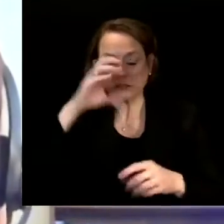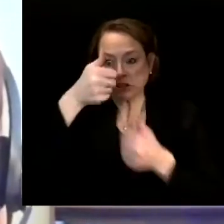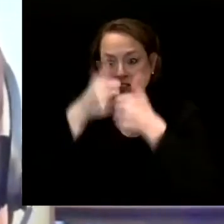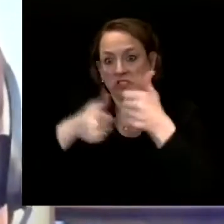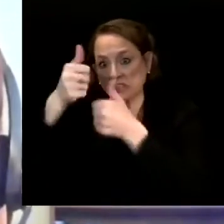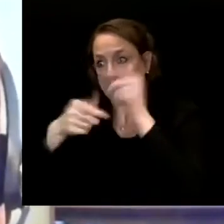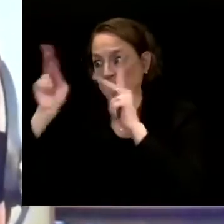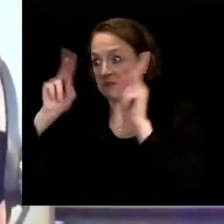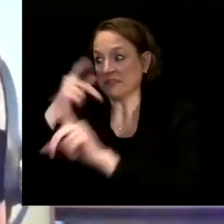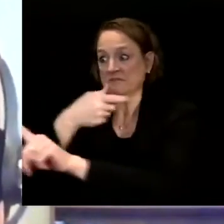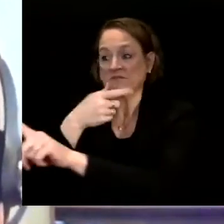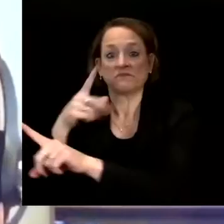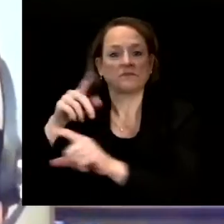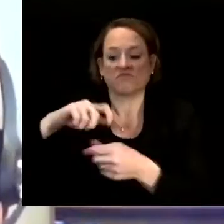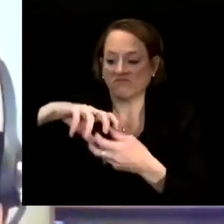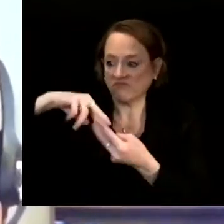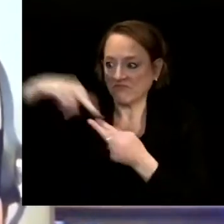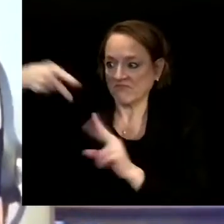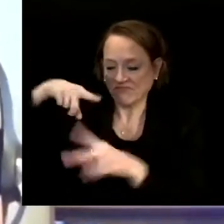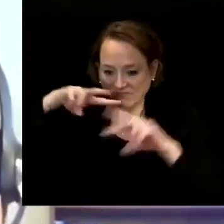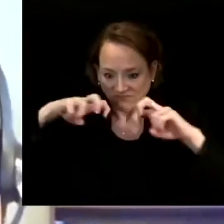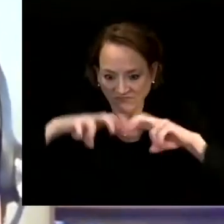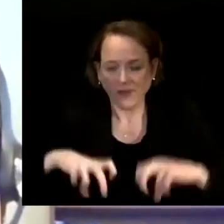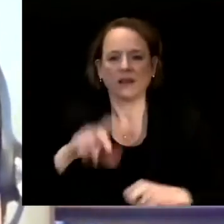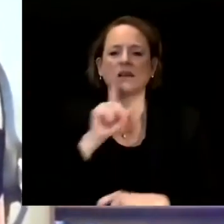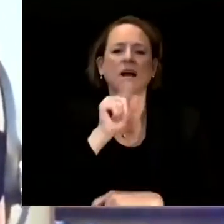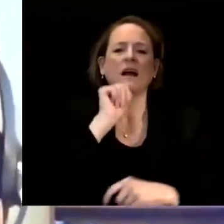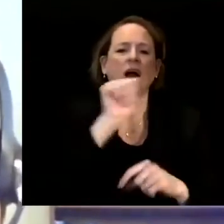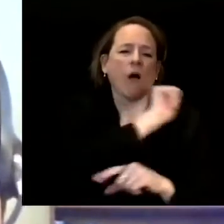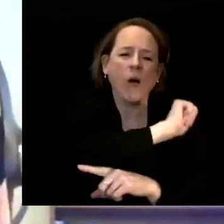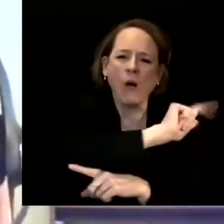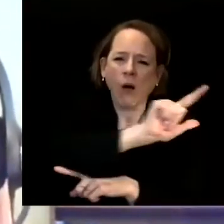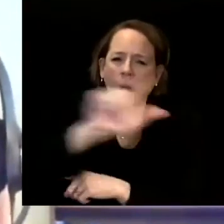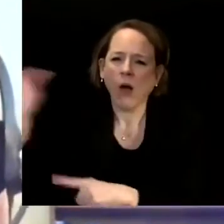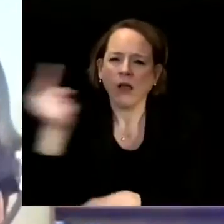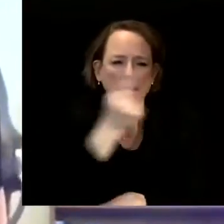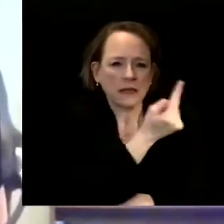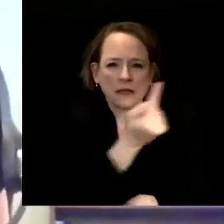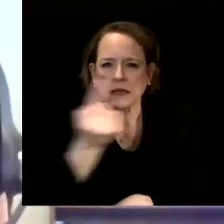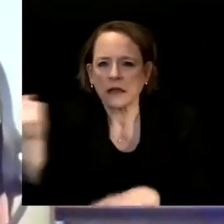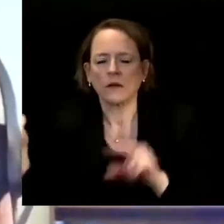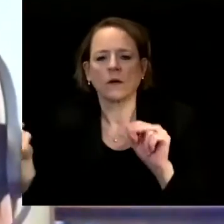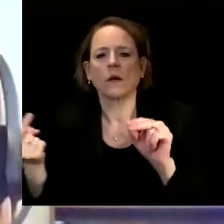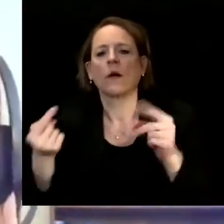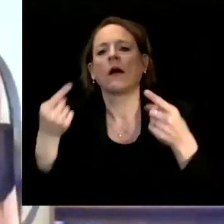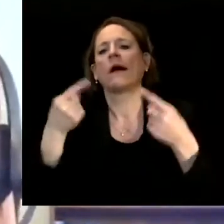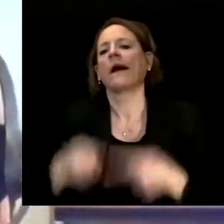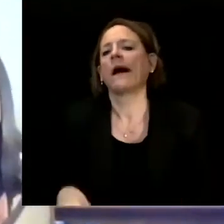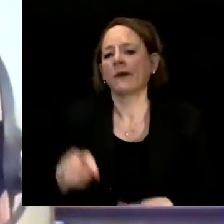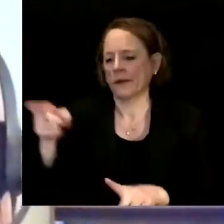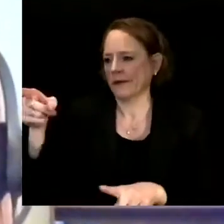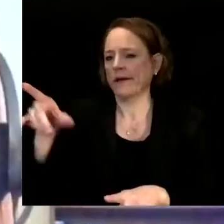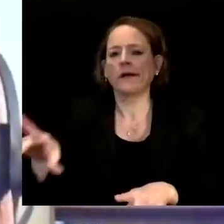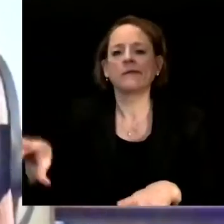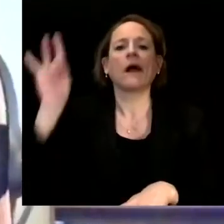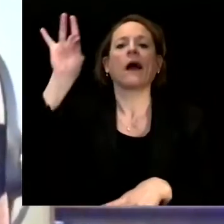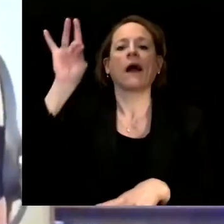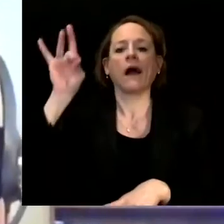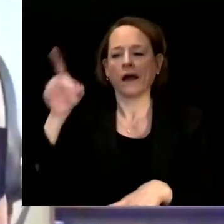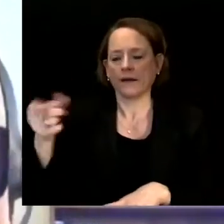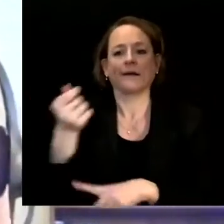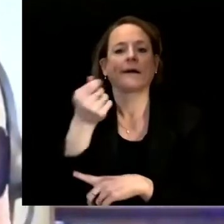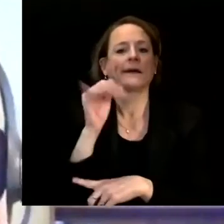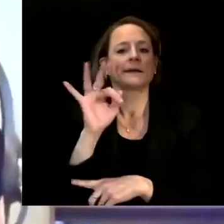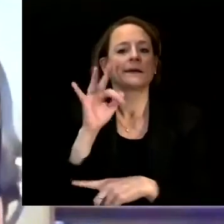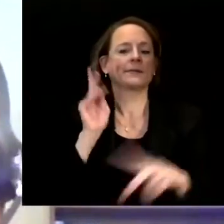more effective at transmitting disease from person to person. So you can even be doing all of the good protective behaviors,